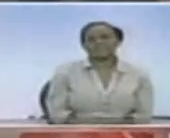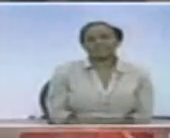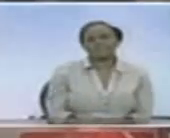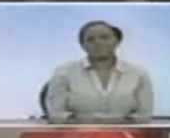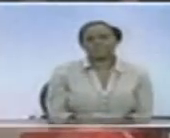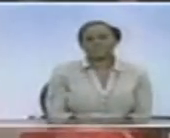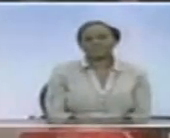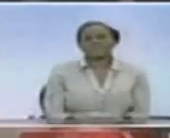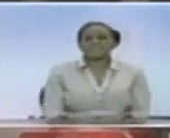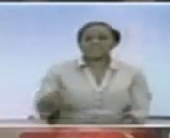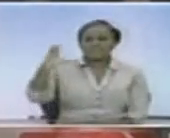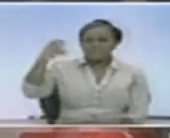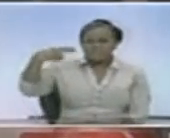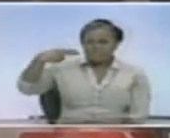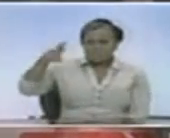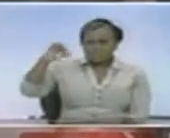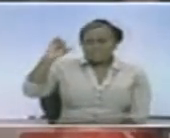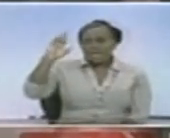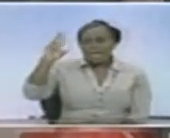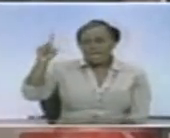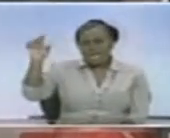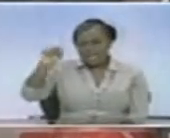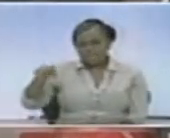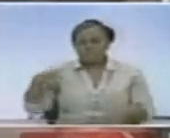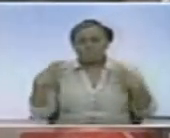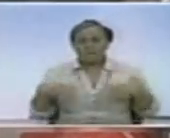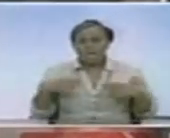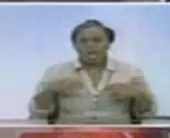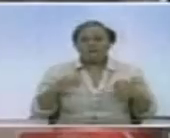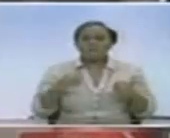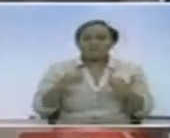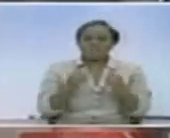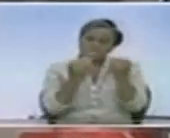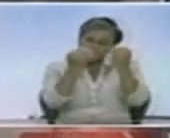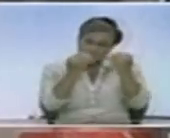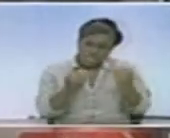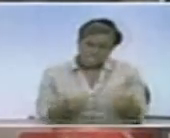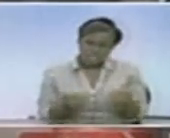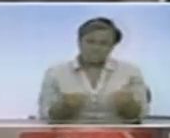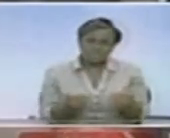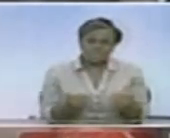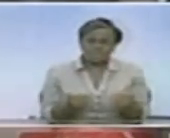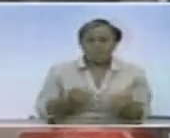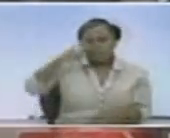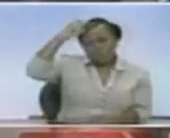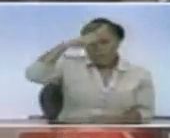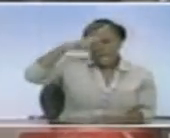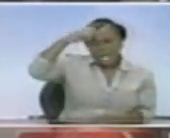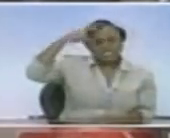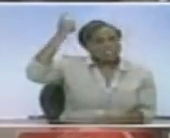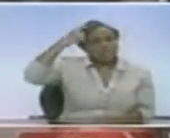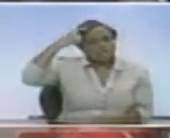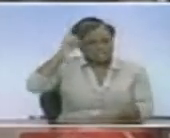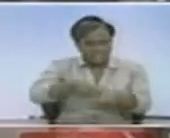Sir Charles, oh my. This is what we mean when we say we need some wise old